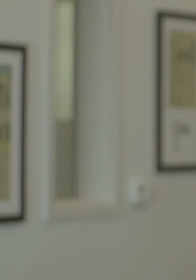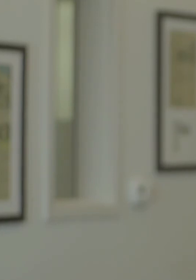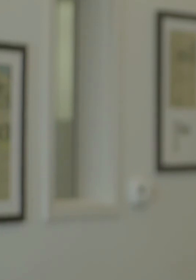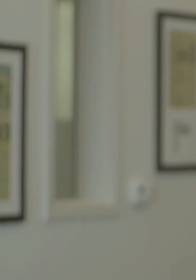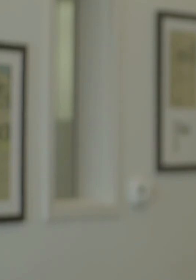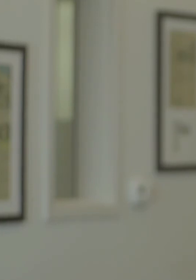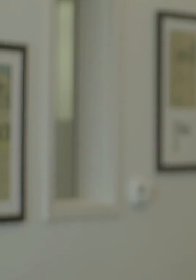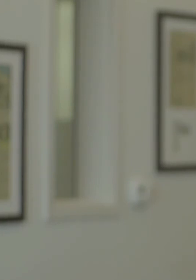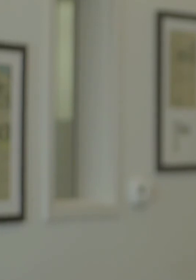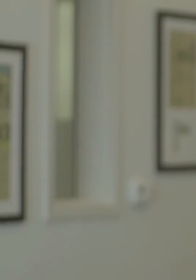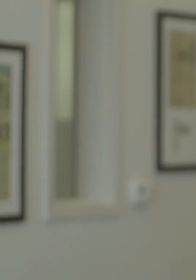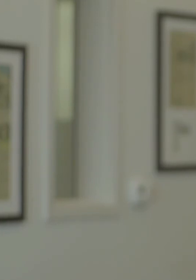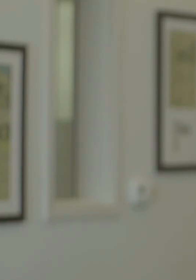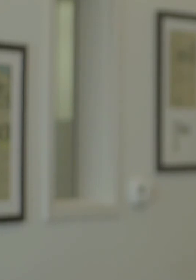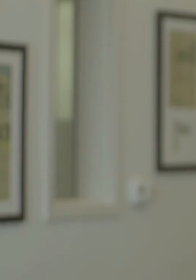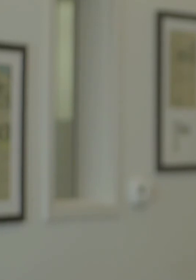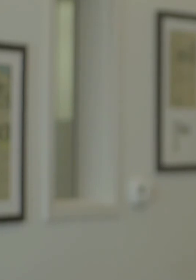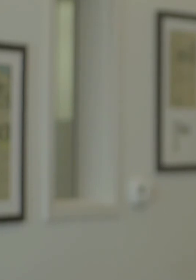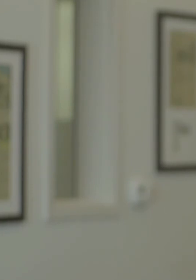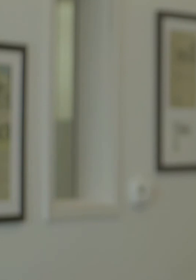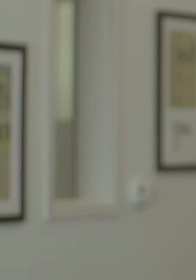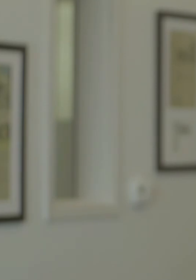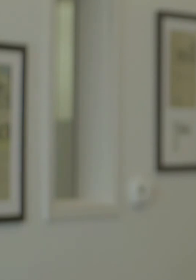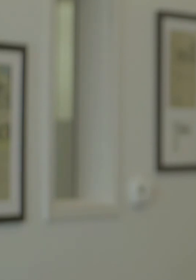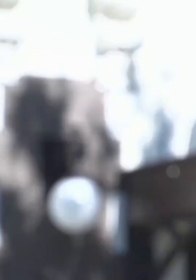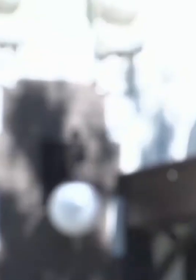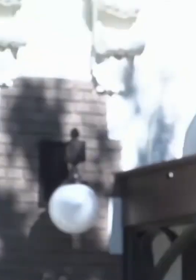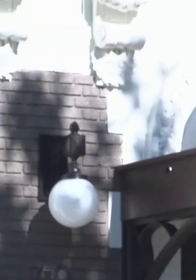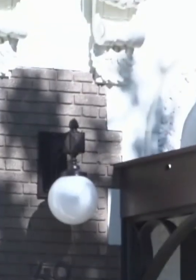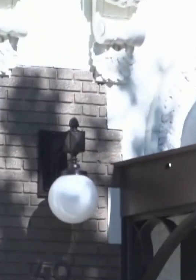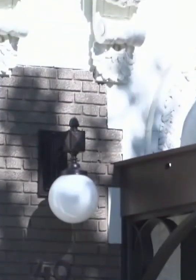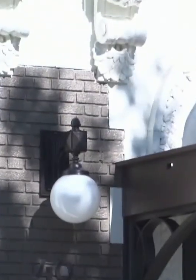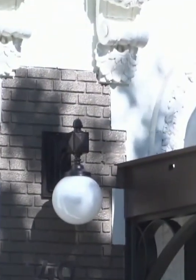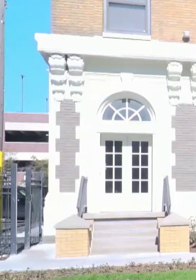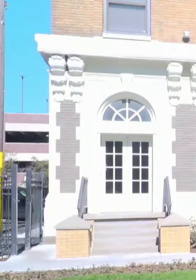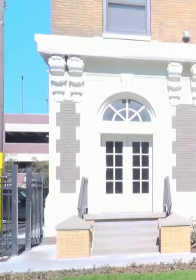to that home. There's a furnace that's actually operating,